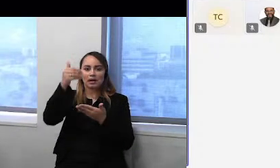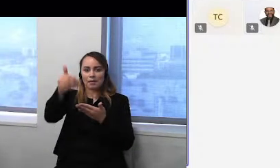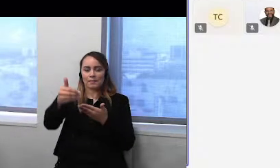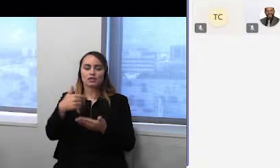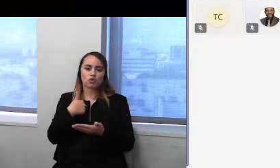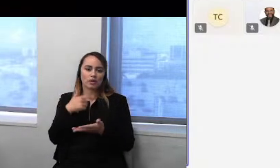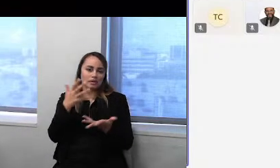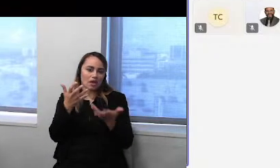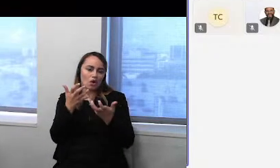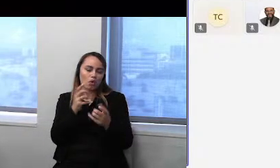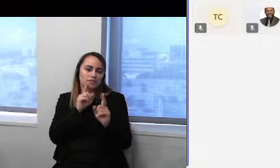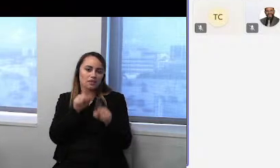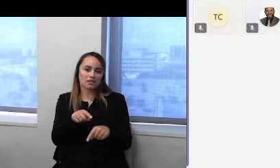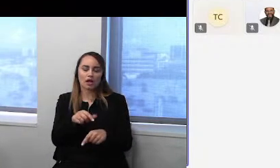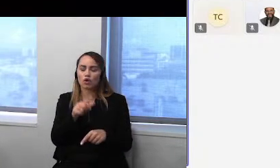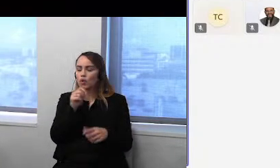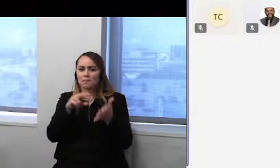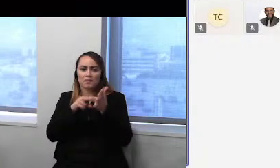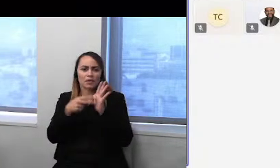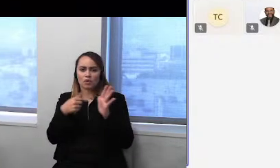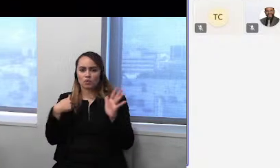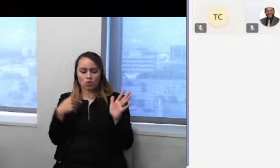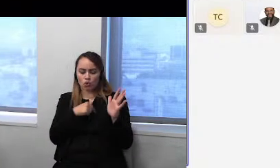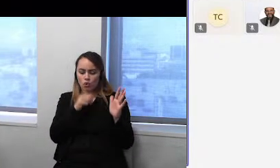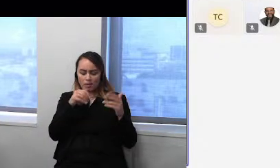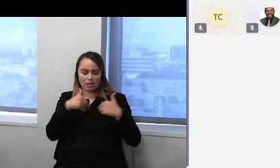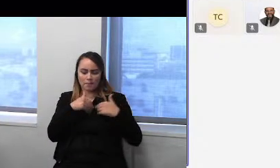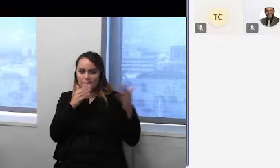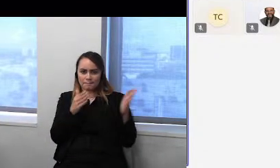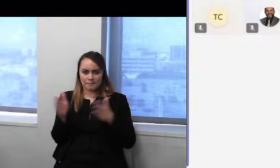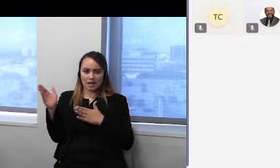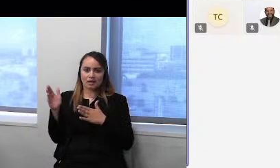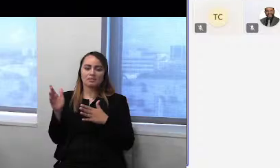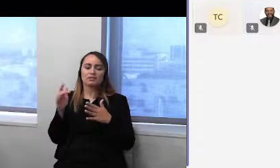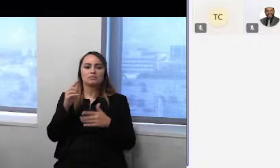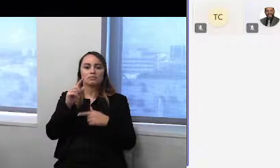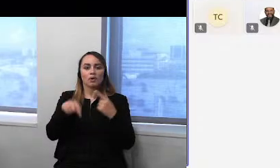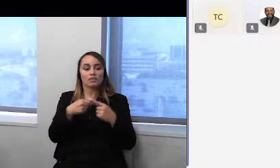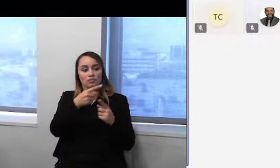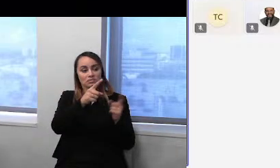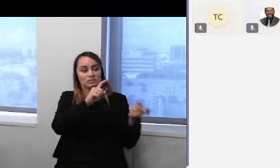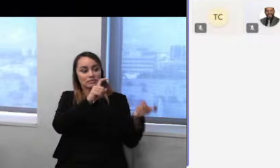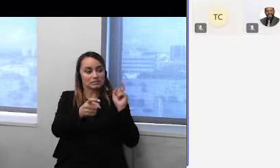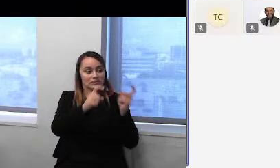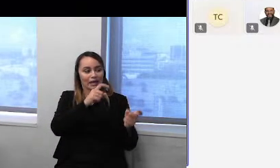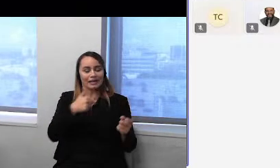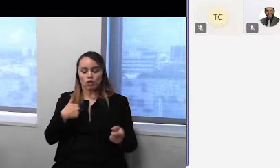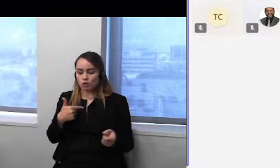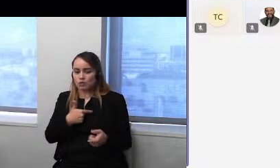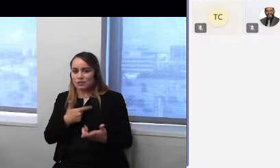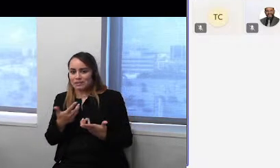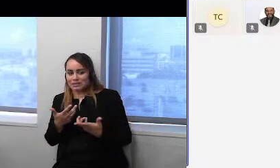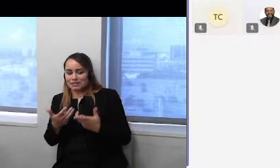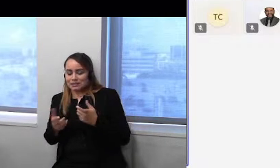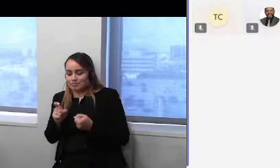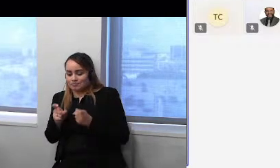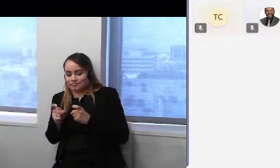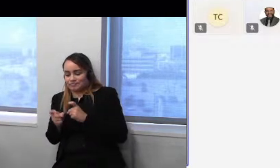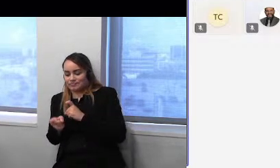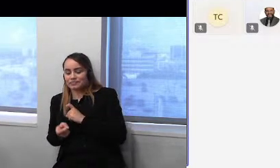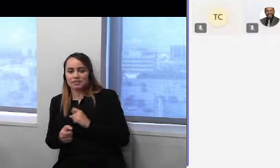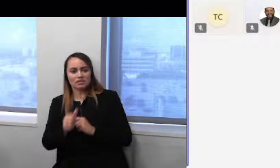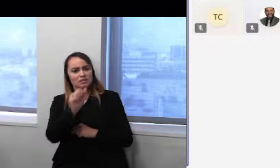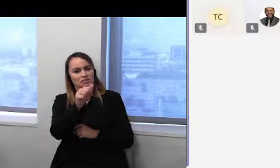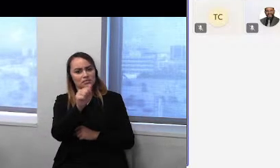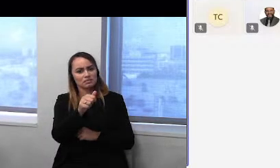one. It's that as you change regulations, we have to adjust. The plan has been altered. We're replanning again. Right. I hear you. I heard you the first time. So